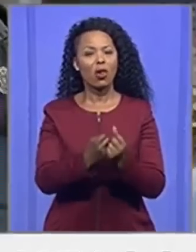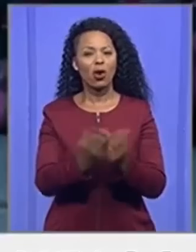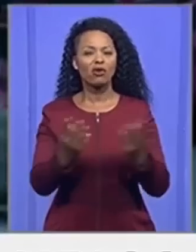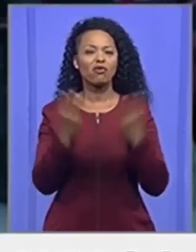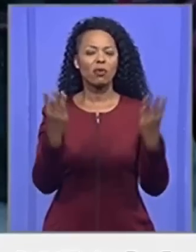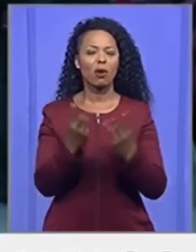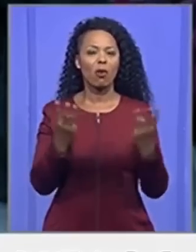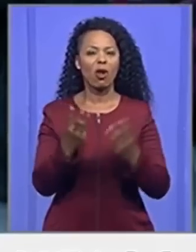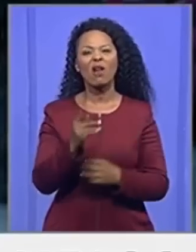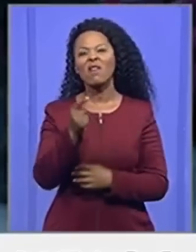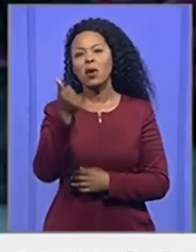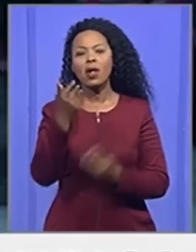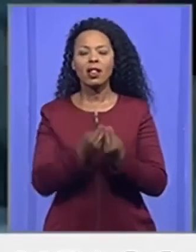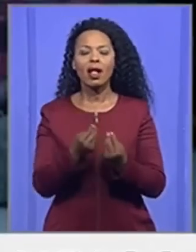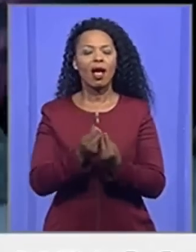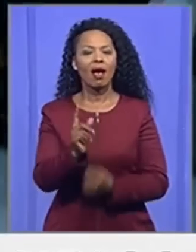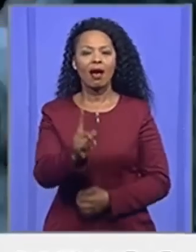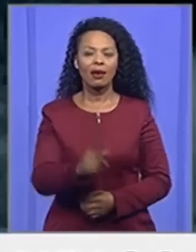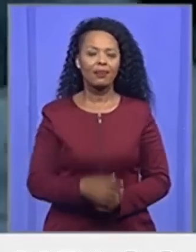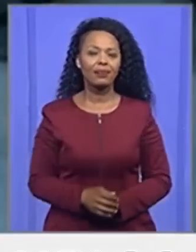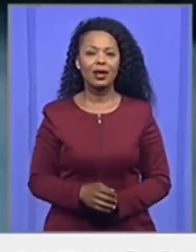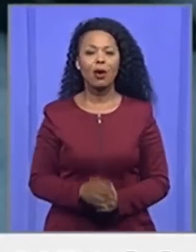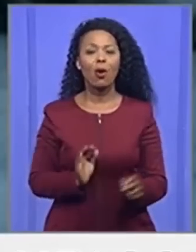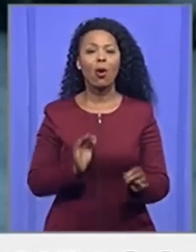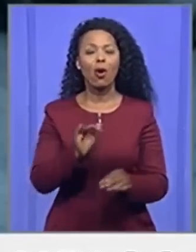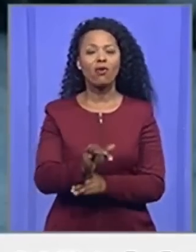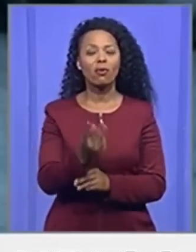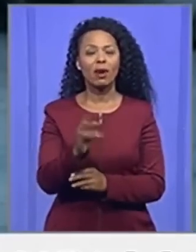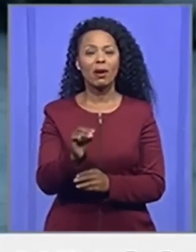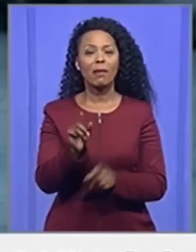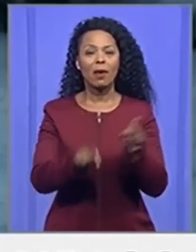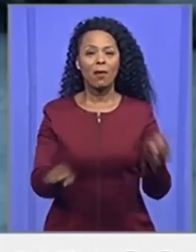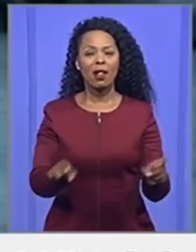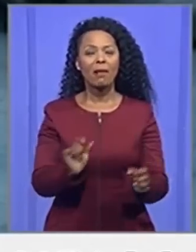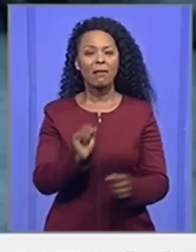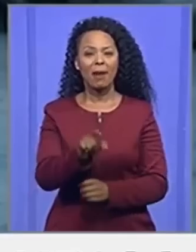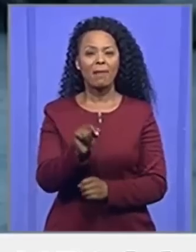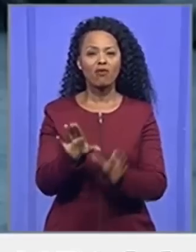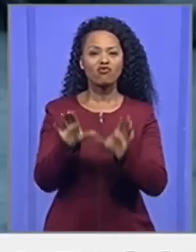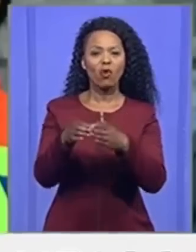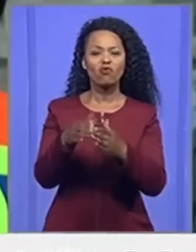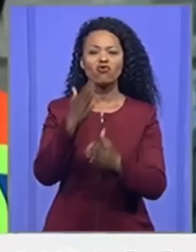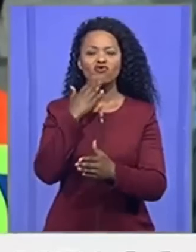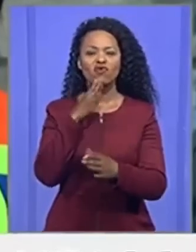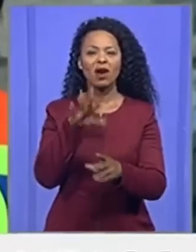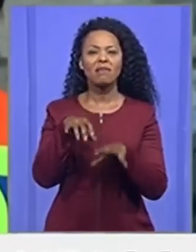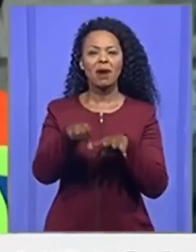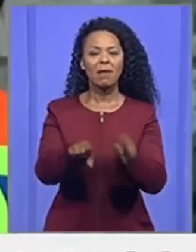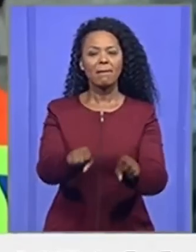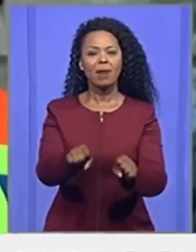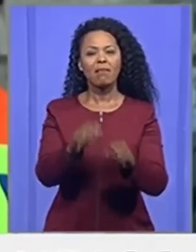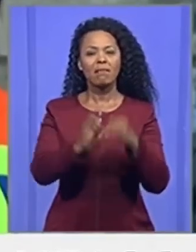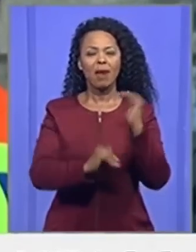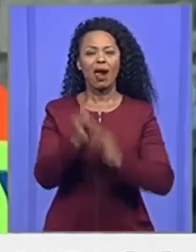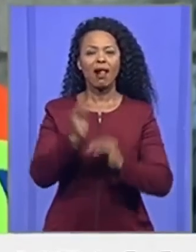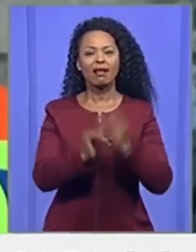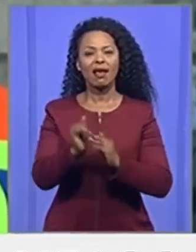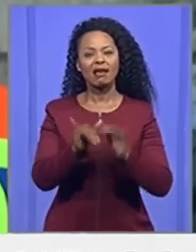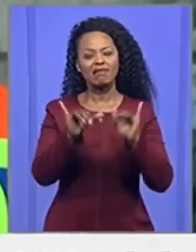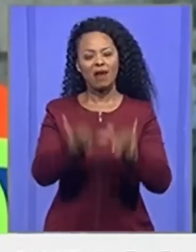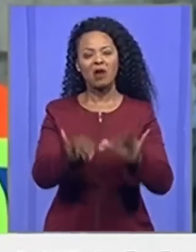people. Go latela seo go swere batho ba masomepedi bao go gonelwago go ba ile karolo ya bao ba amegago go digongwana tša go thopa meago ka bogare